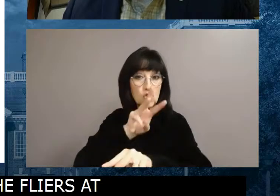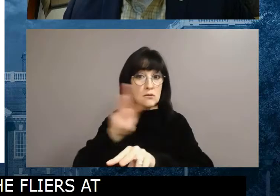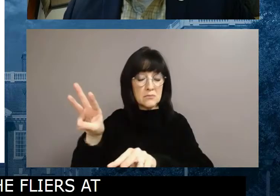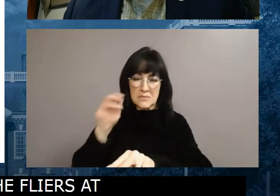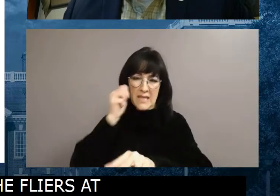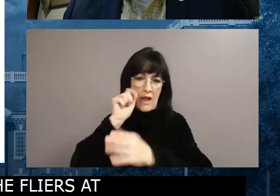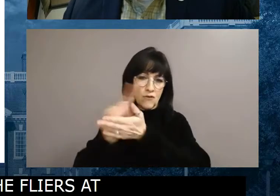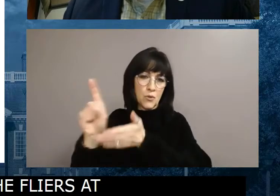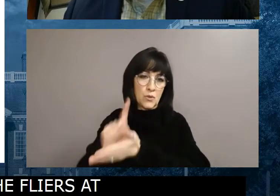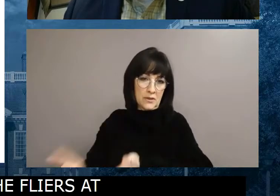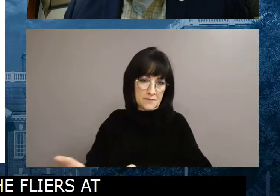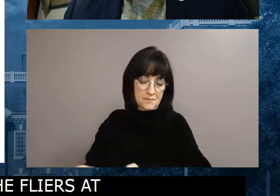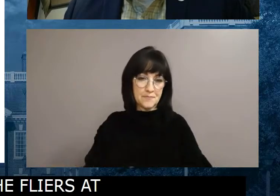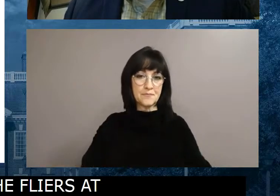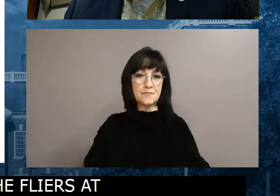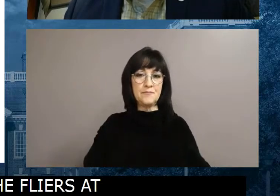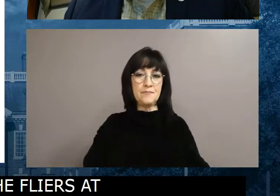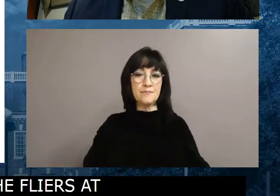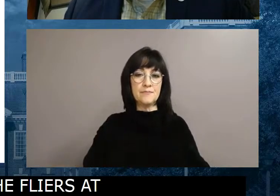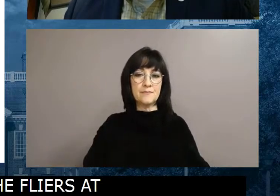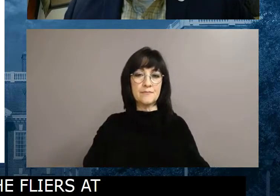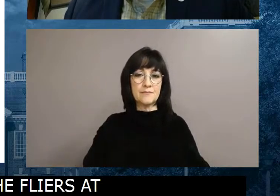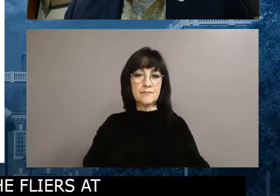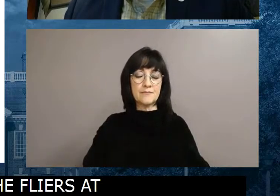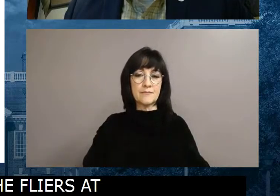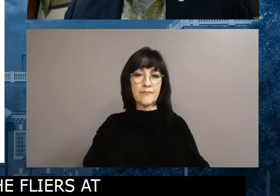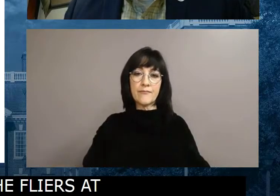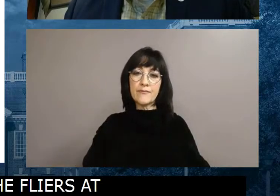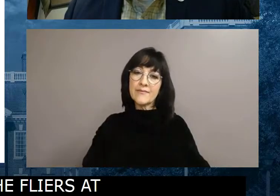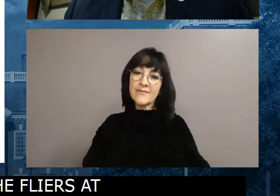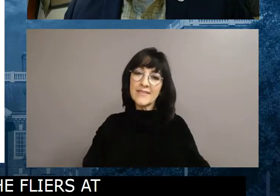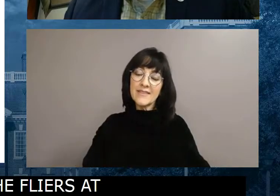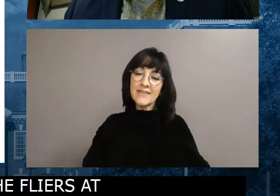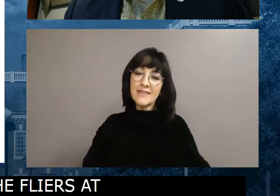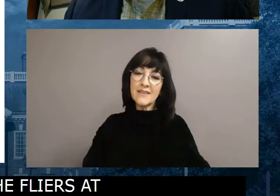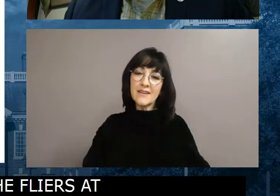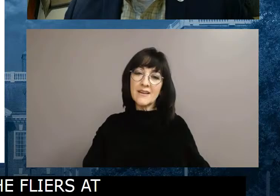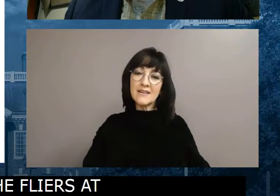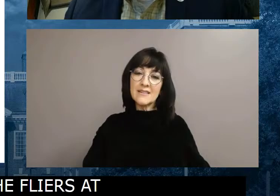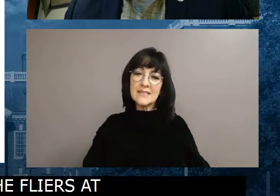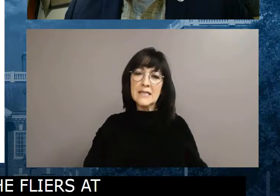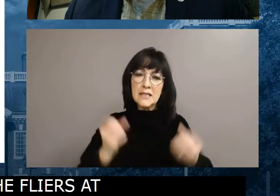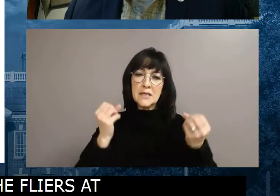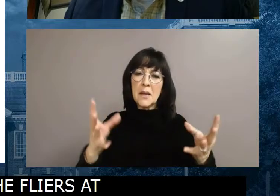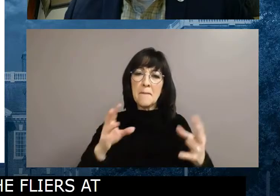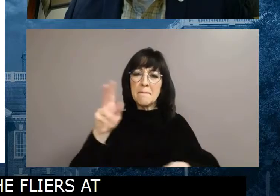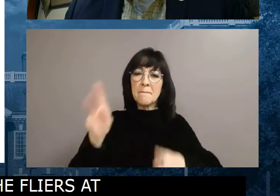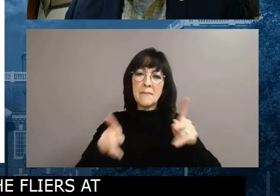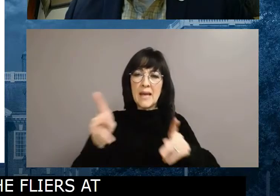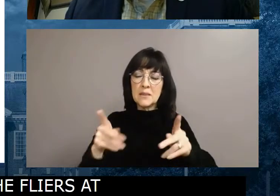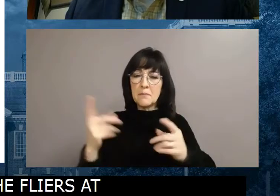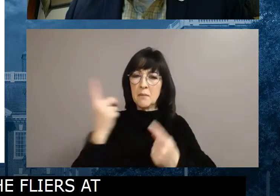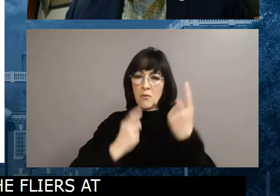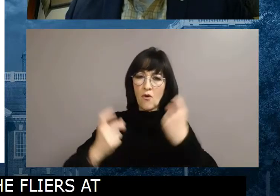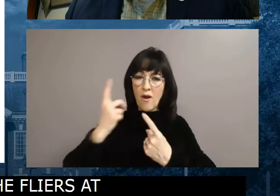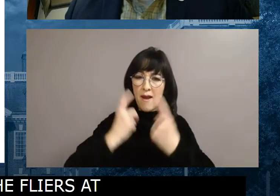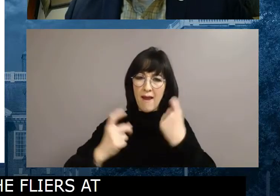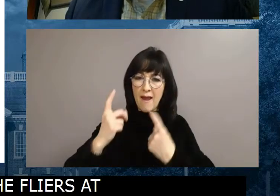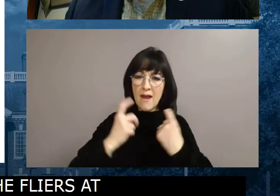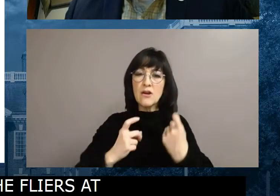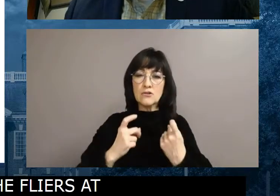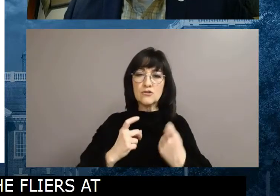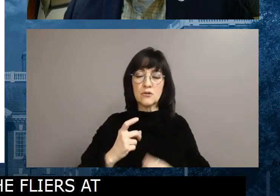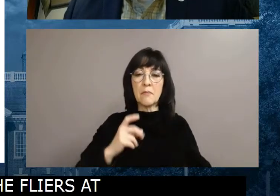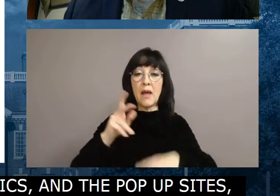effort, so last week, I know we got a lot of questions when we said we were doing a walk-up model. It was actually an